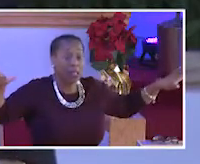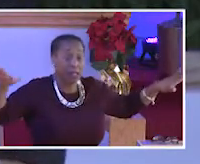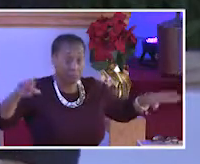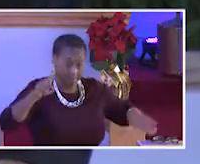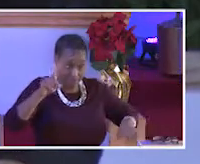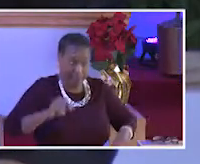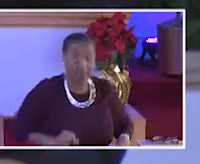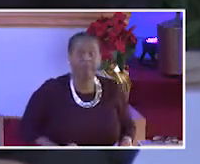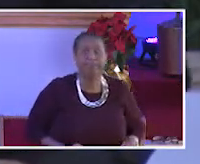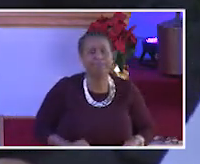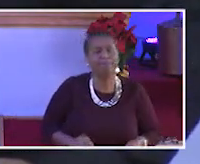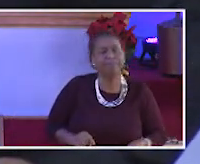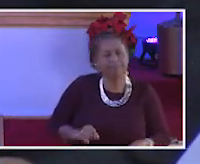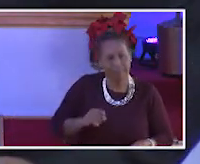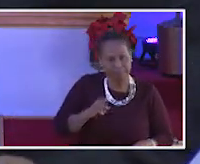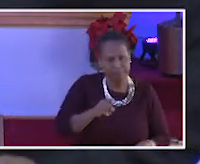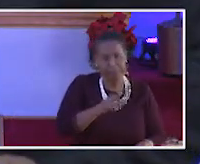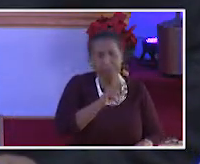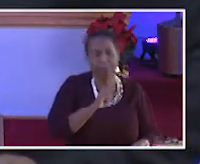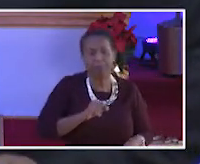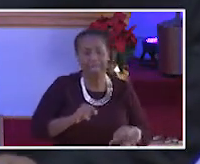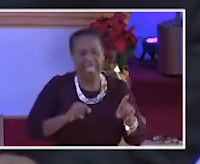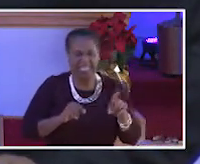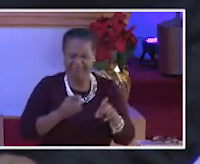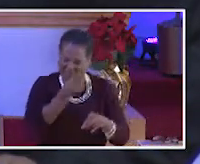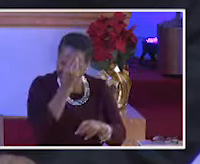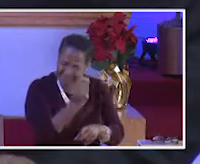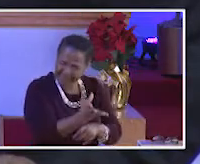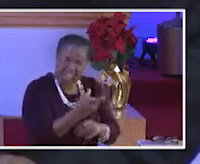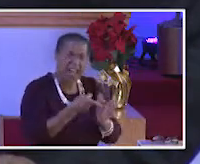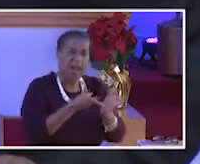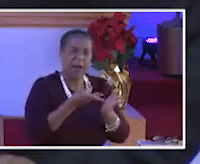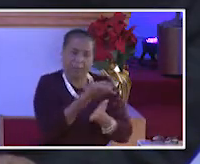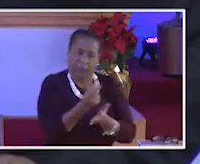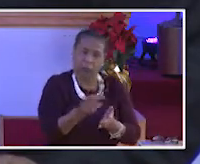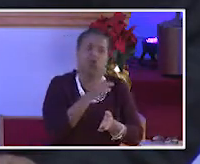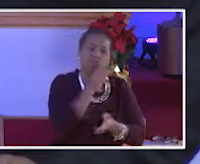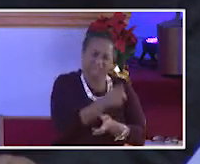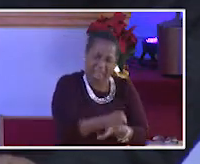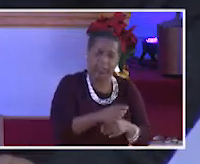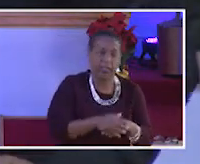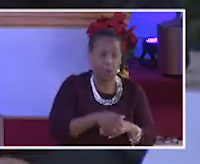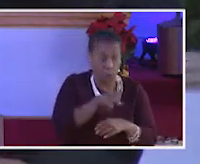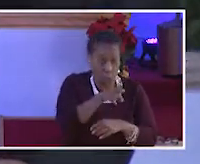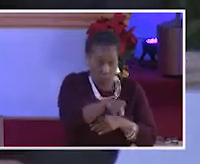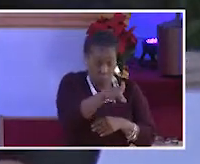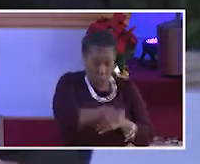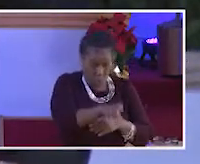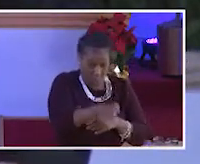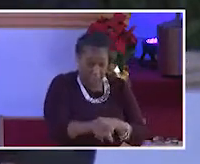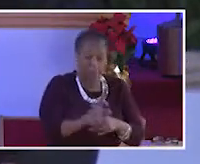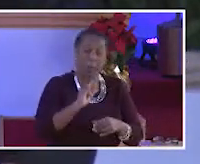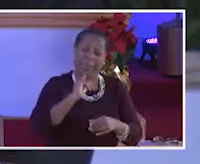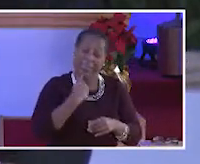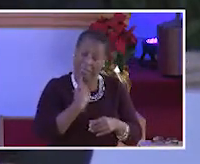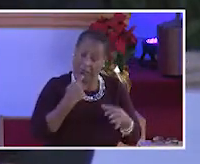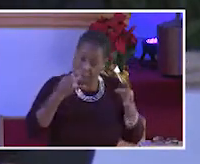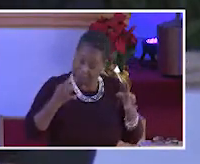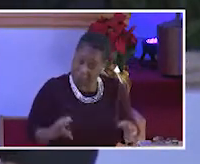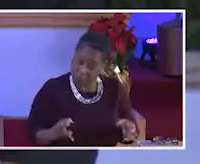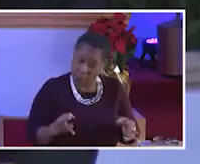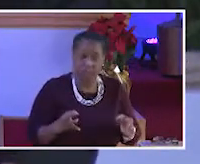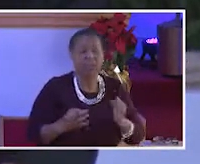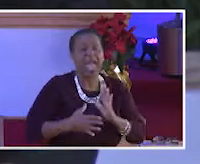pause parenthetically here to hip you to some few realities that might help you on your way? When you have to make some serious decisions,